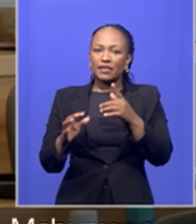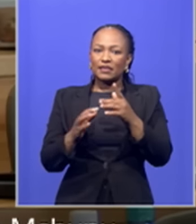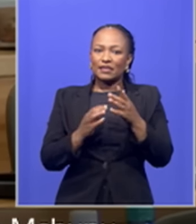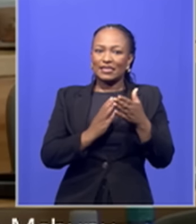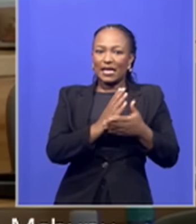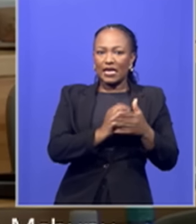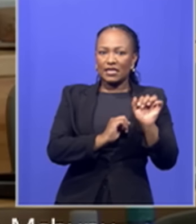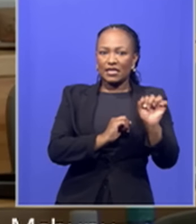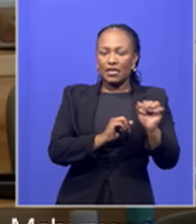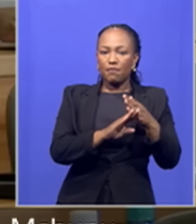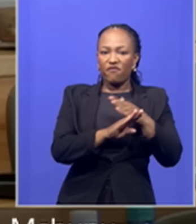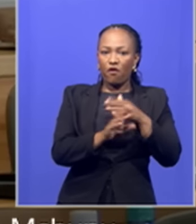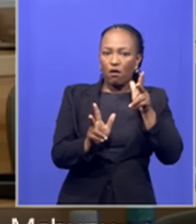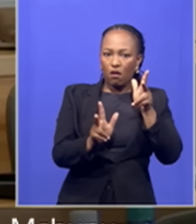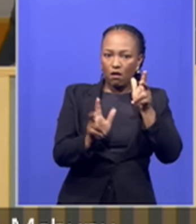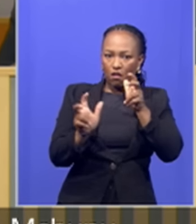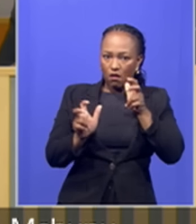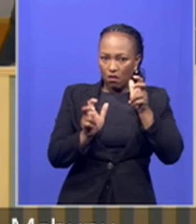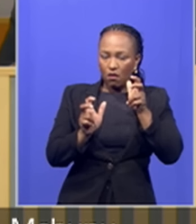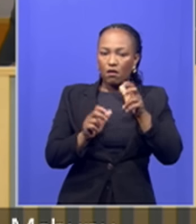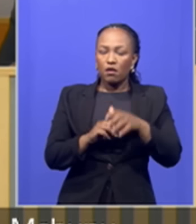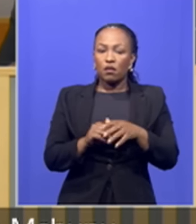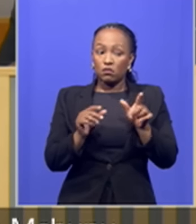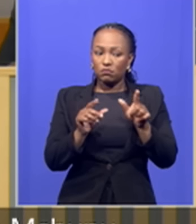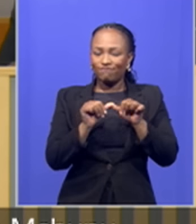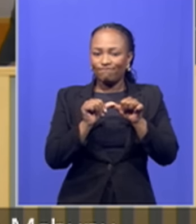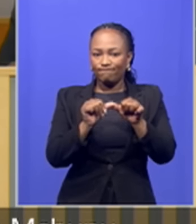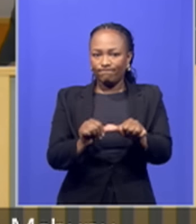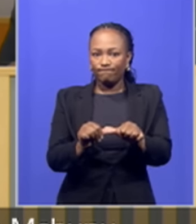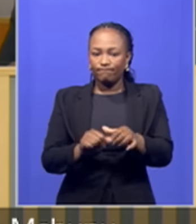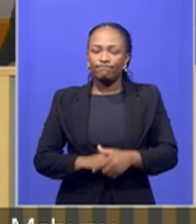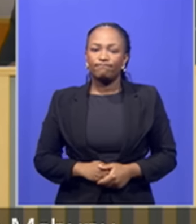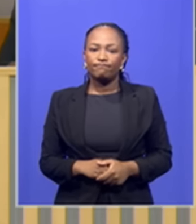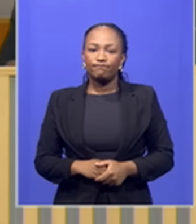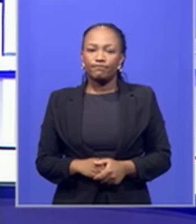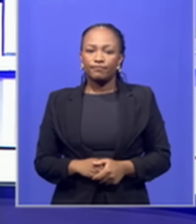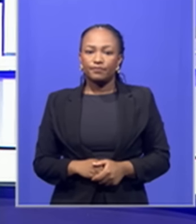gagwe pele ga ditheetso. Ditheetso di a tswelela.